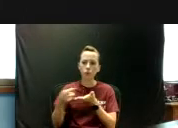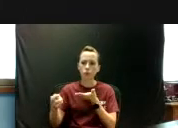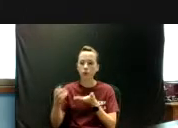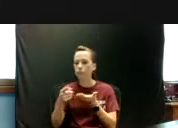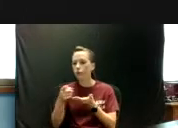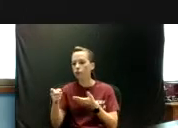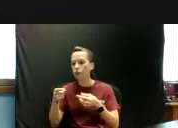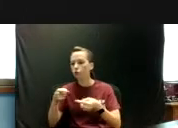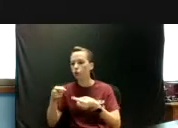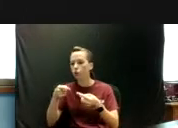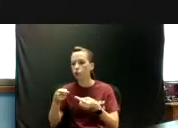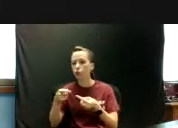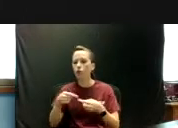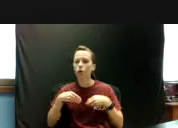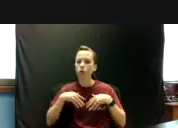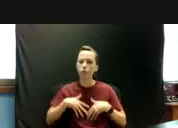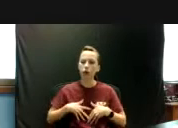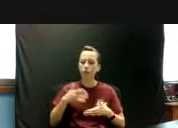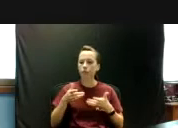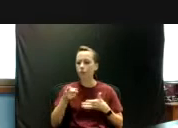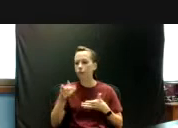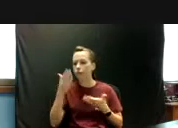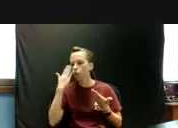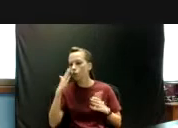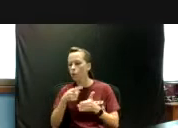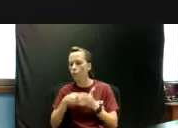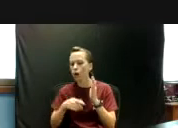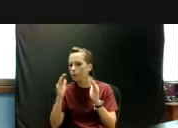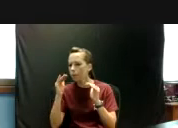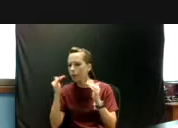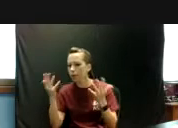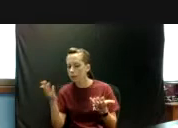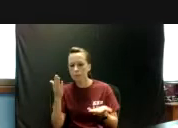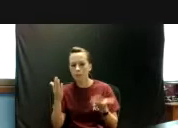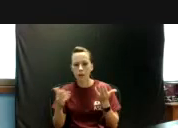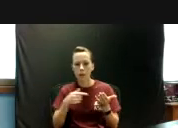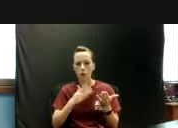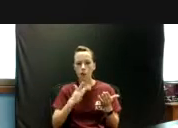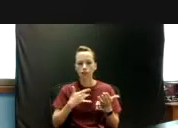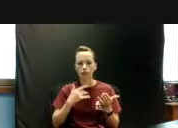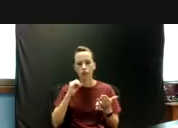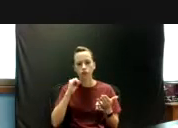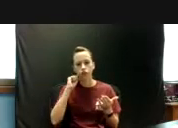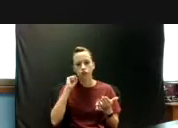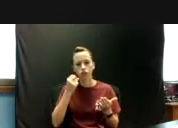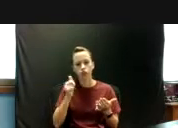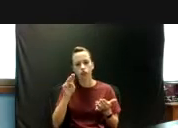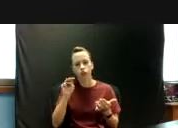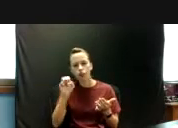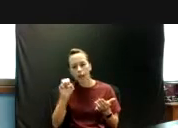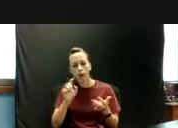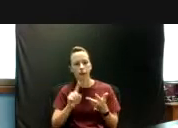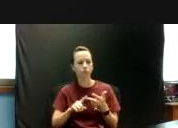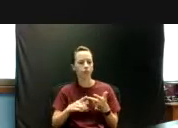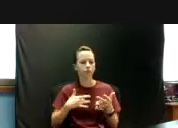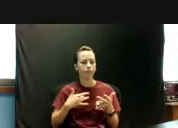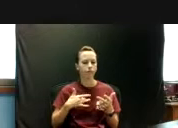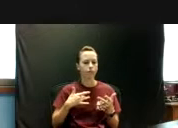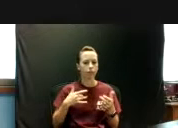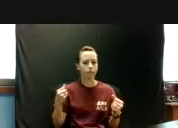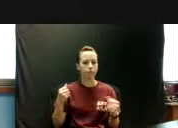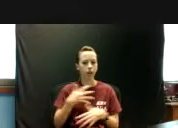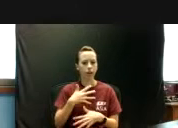depression, or they don't know what to expect. They could also be feeling shame or that fear of stigma.